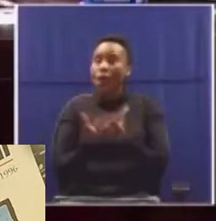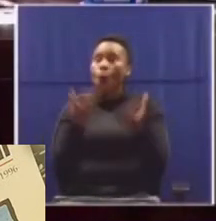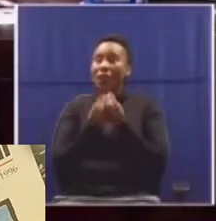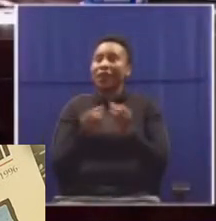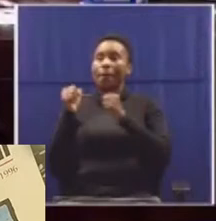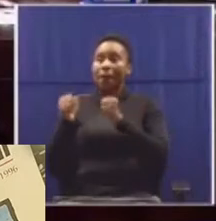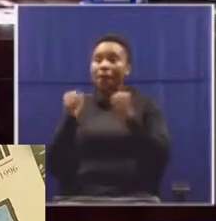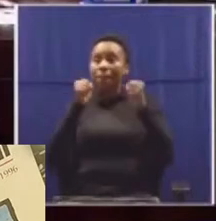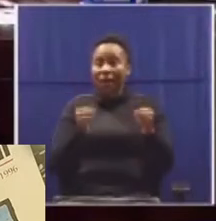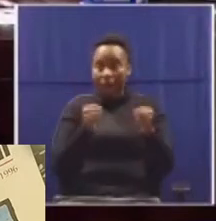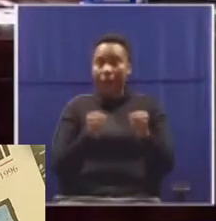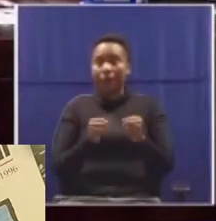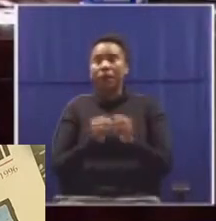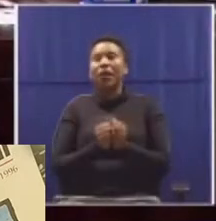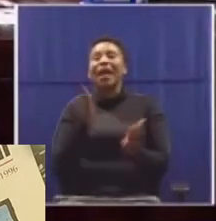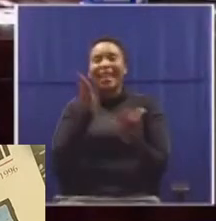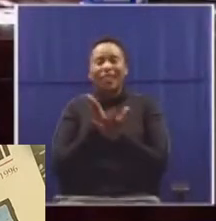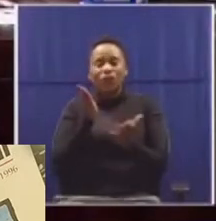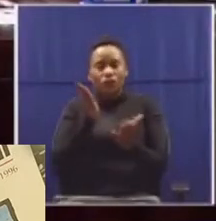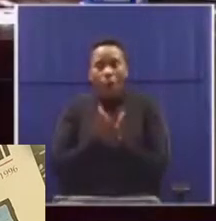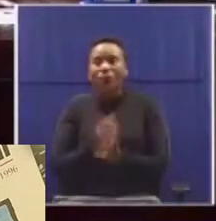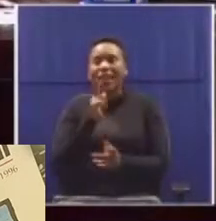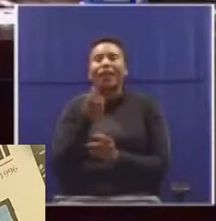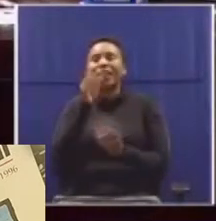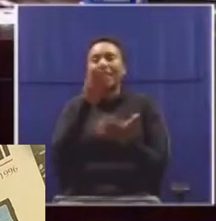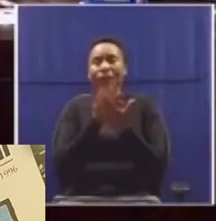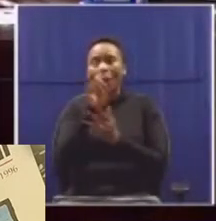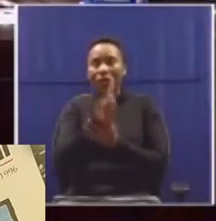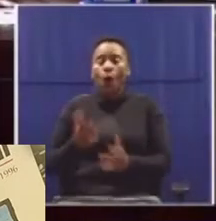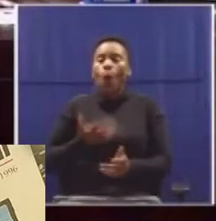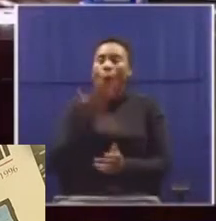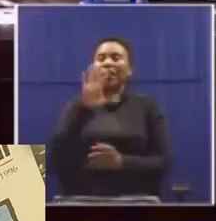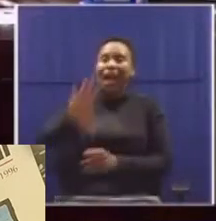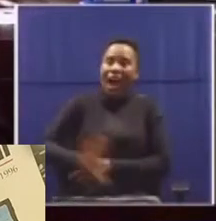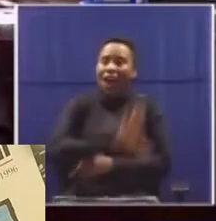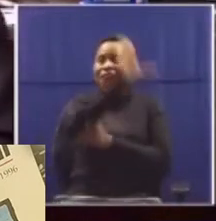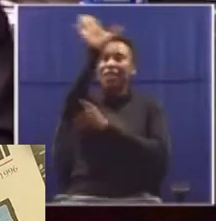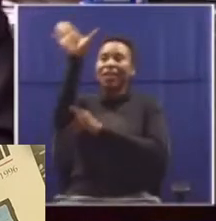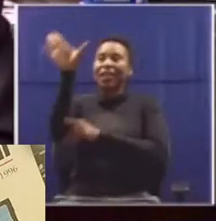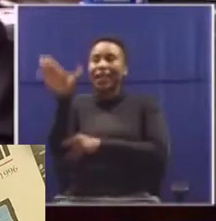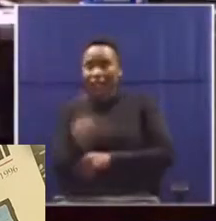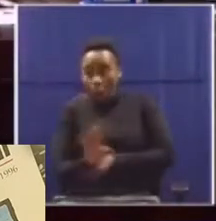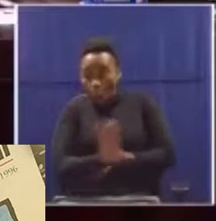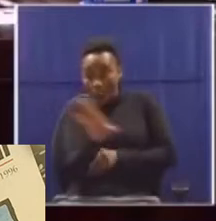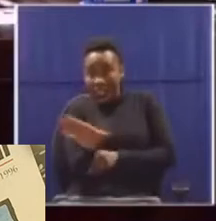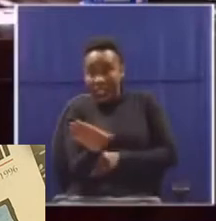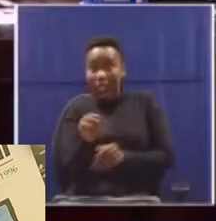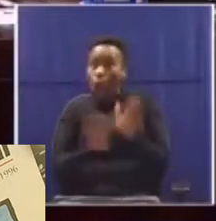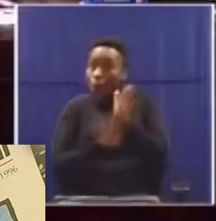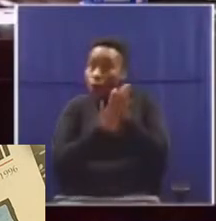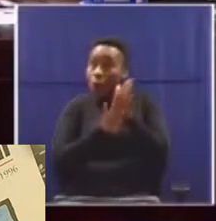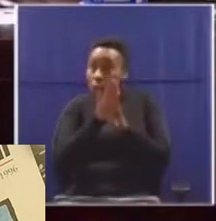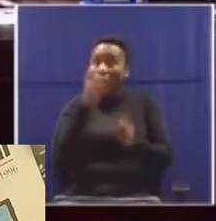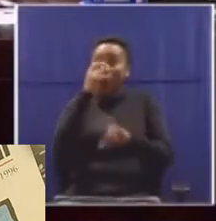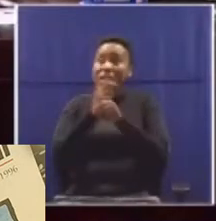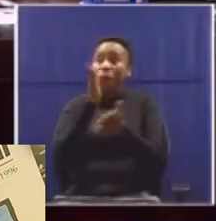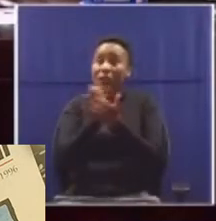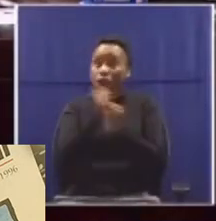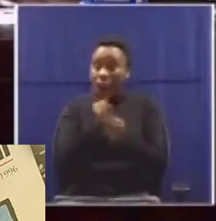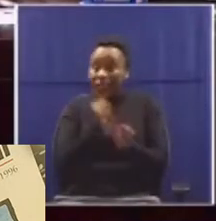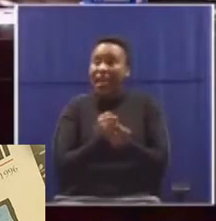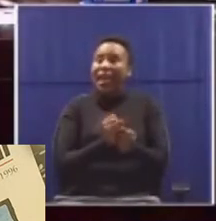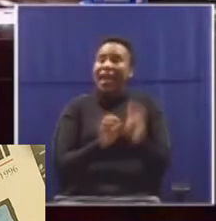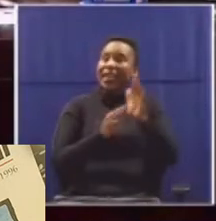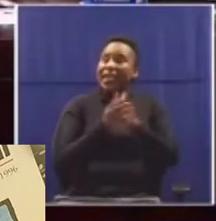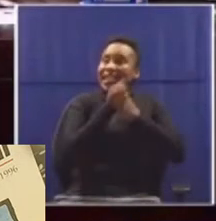assure you that if you want the African continent to progress then you need to ensure you have leadership of